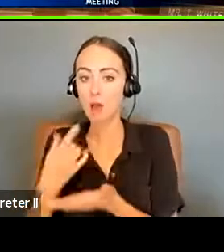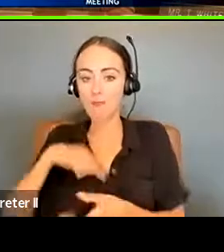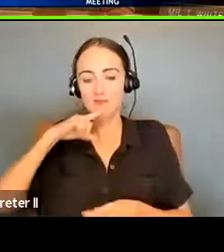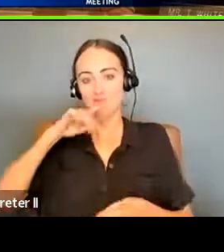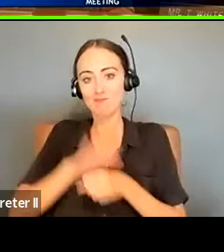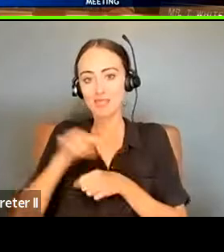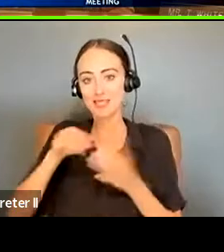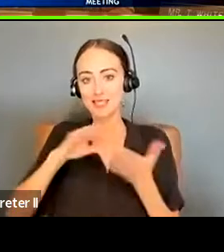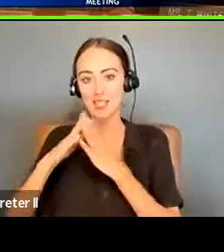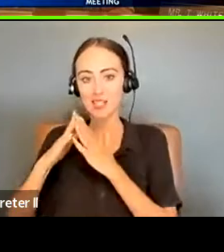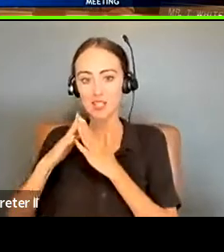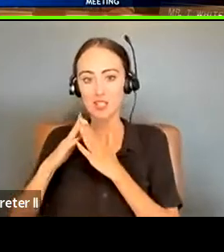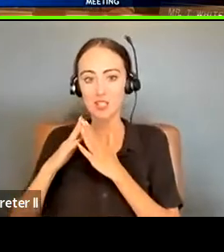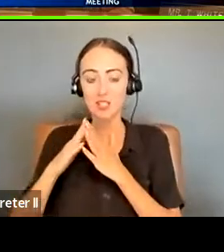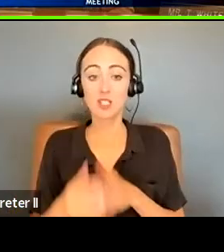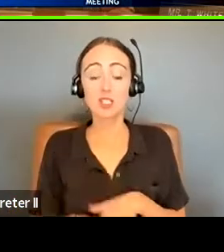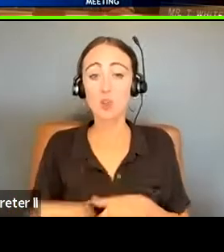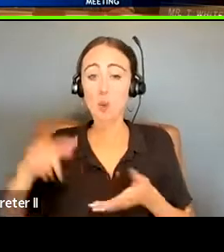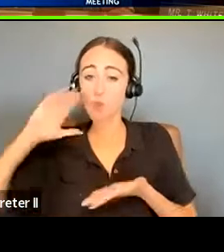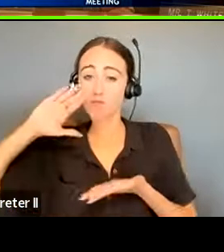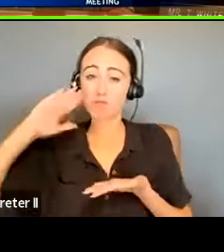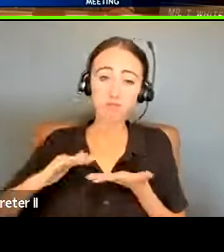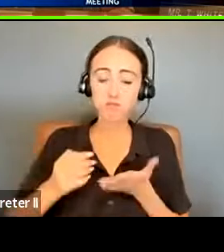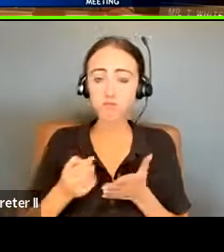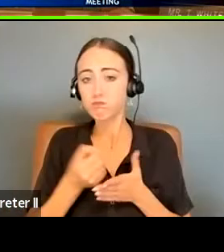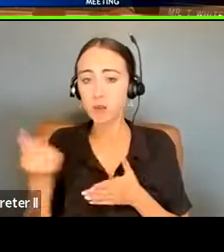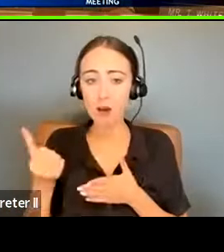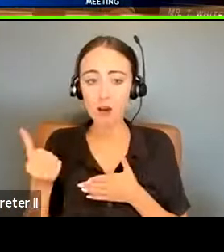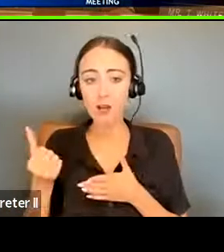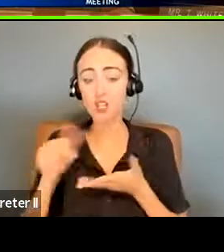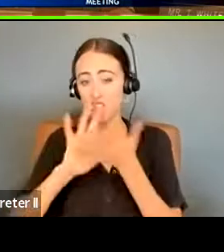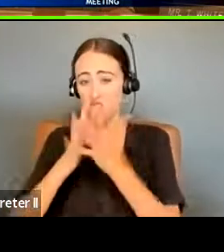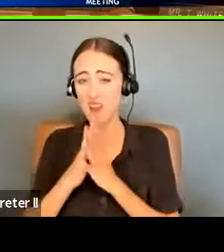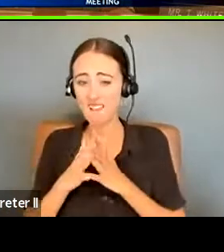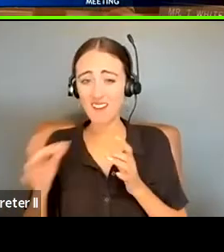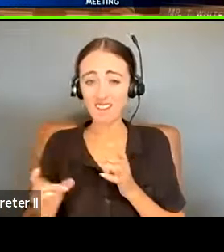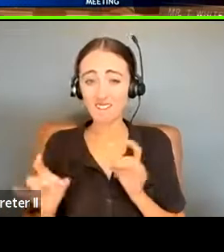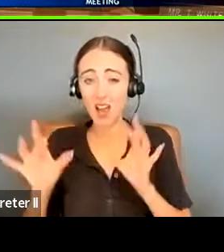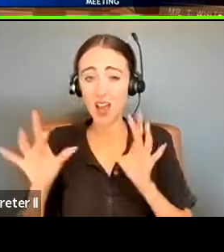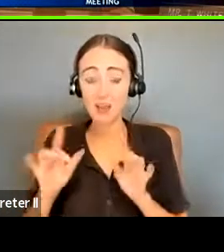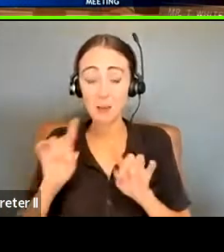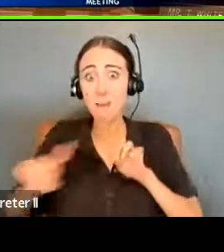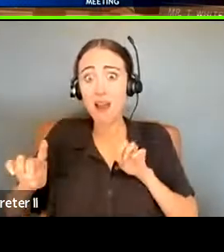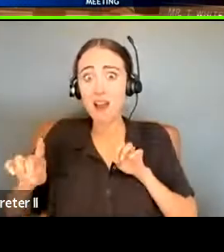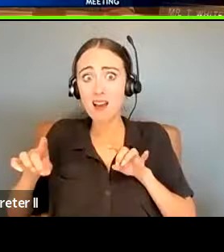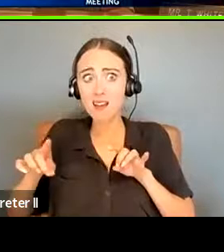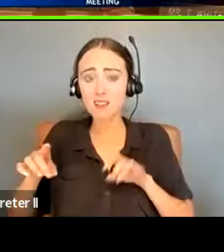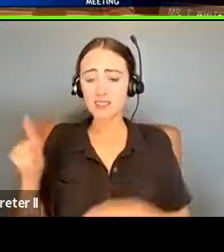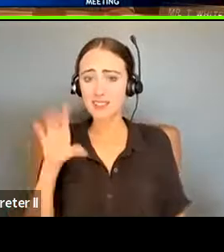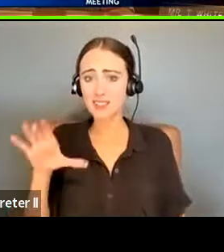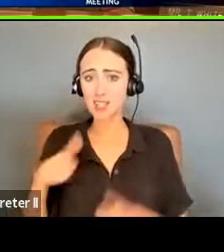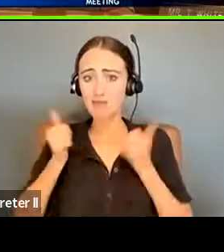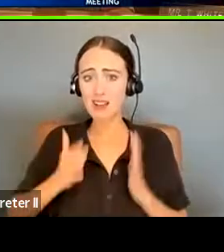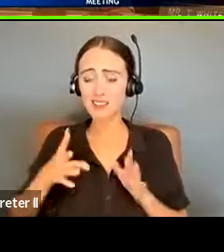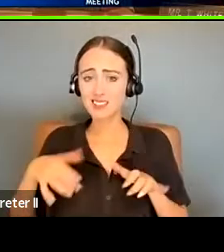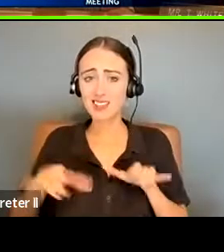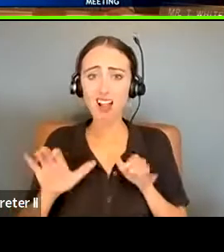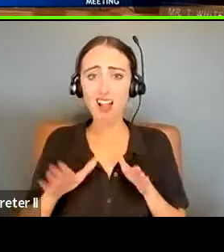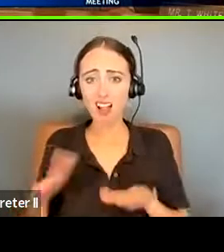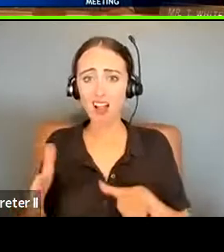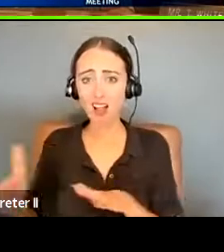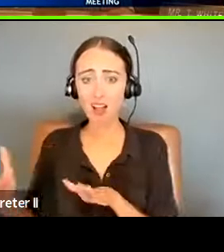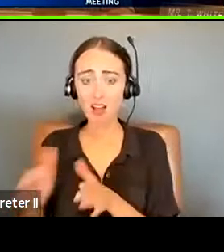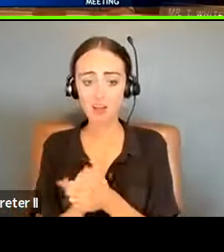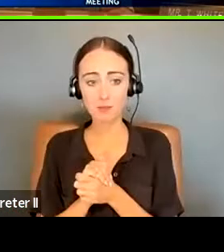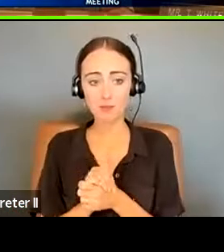city to eliminate traffic violence on our streets, yet district residents continue to lose their lives. This bill makes 2 common sense